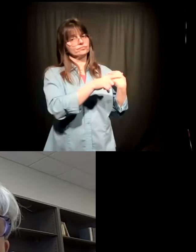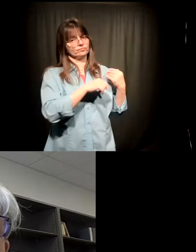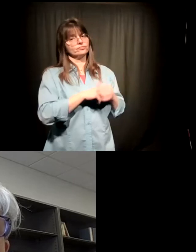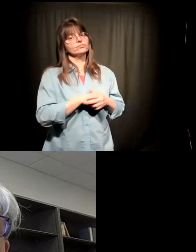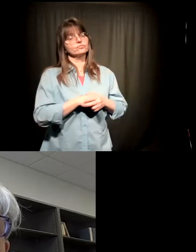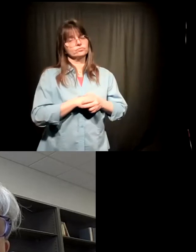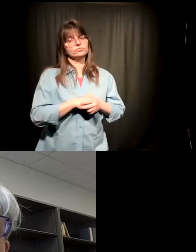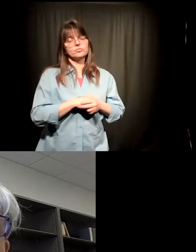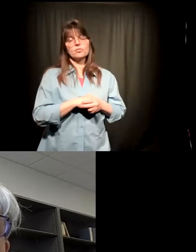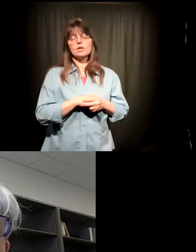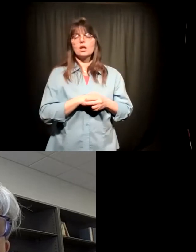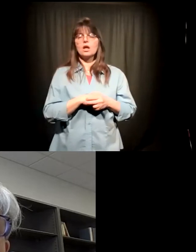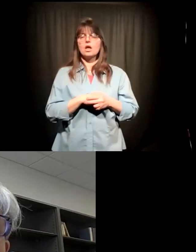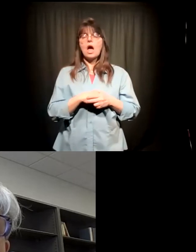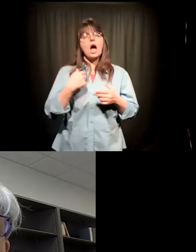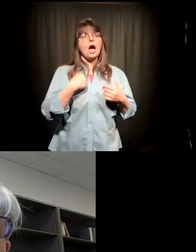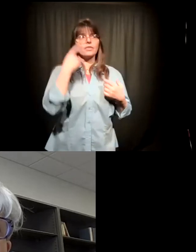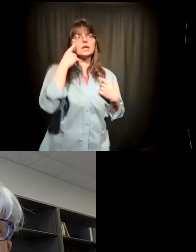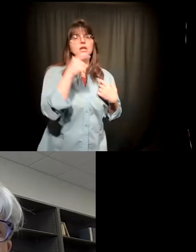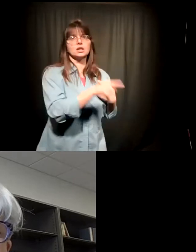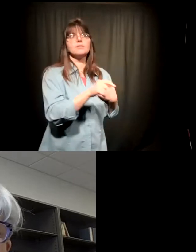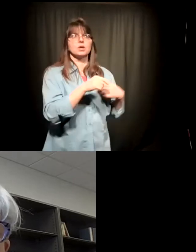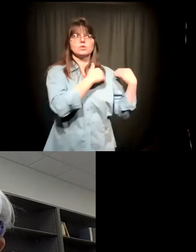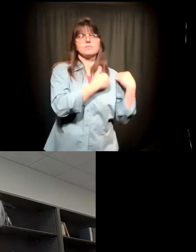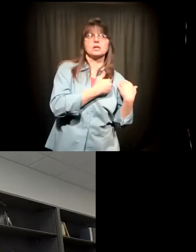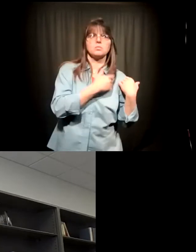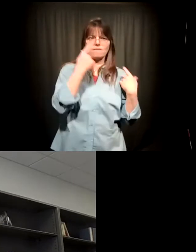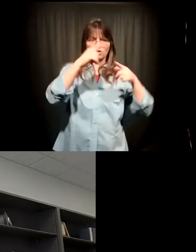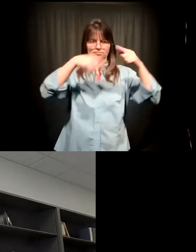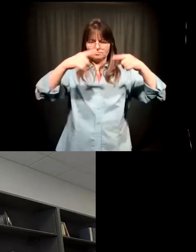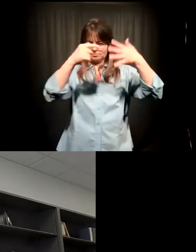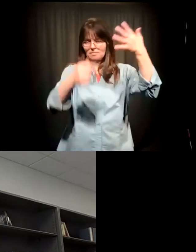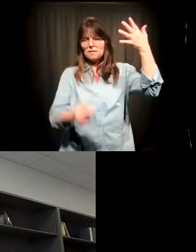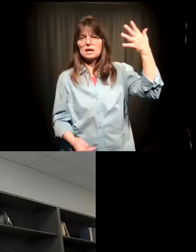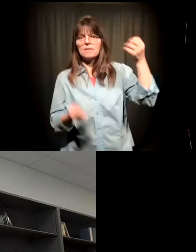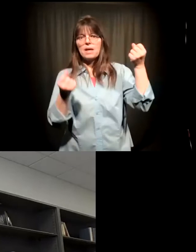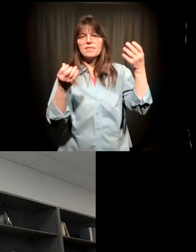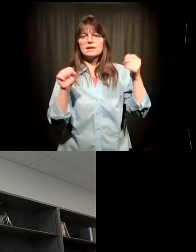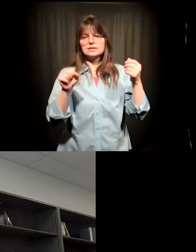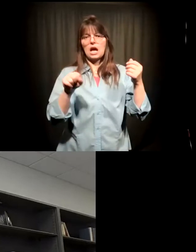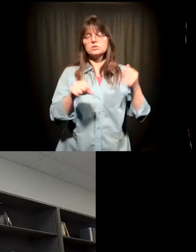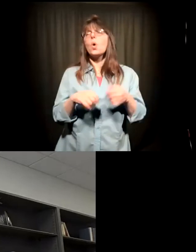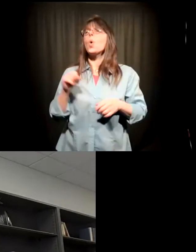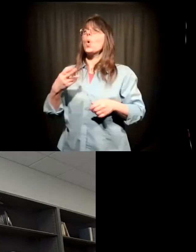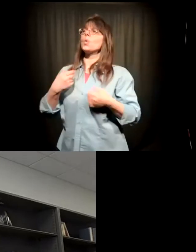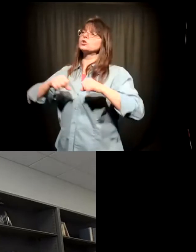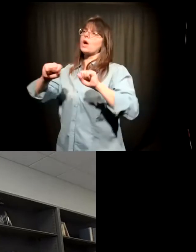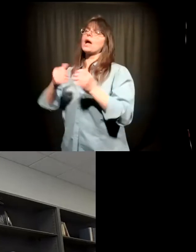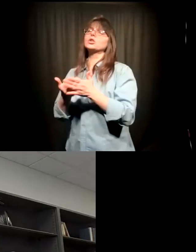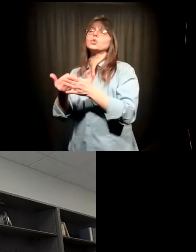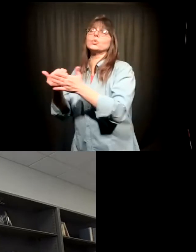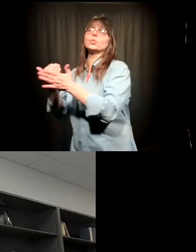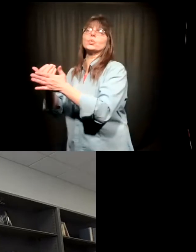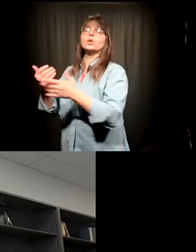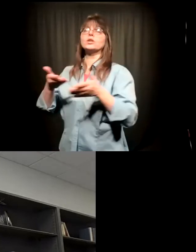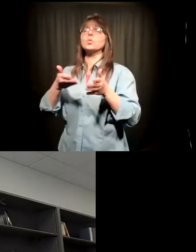And he can be held responsible for a lot of things, but at first, you're trying something new. There's, there's a way